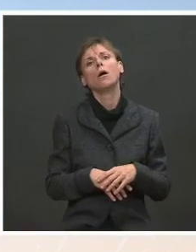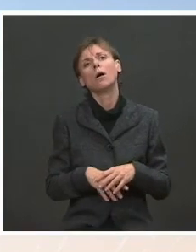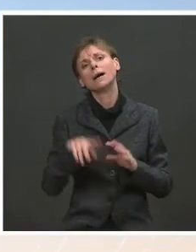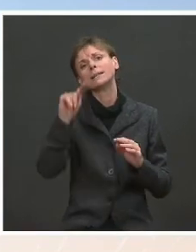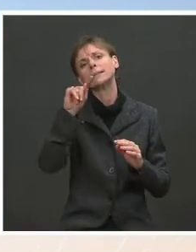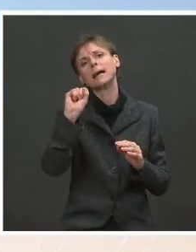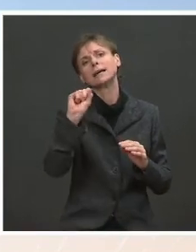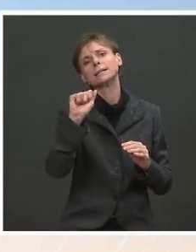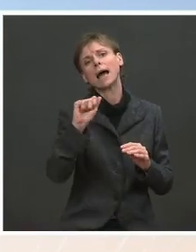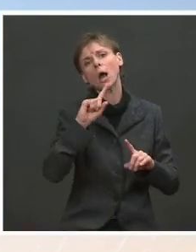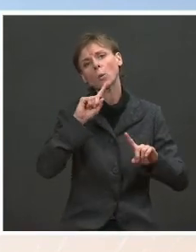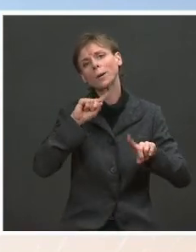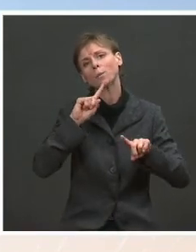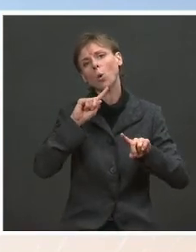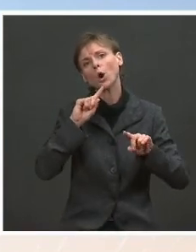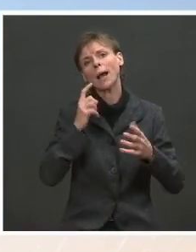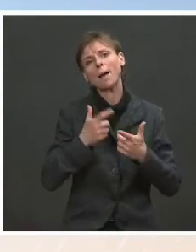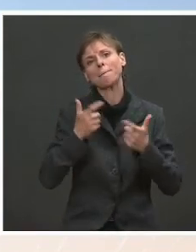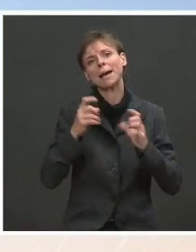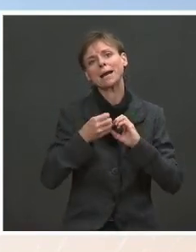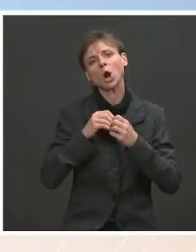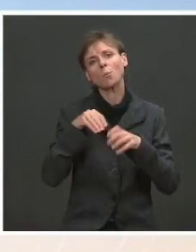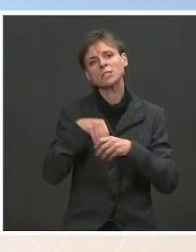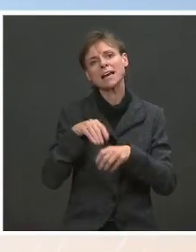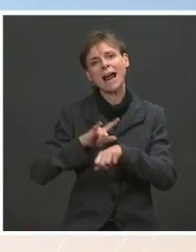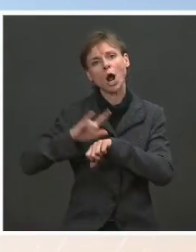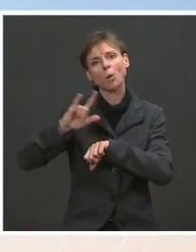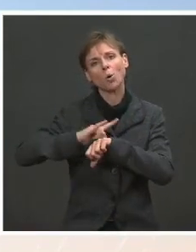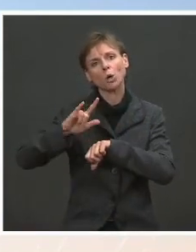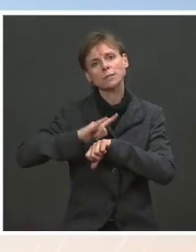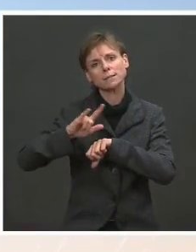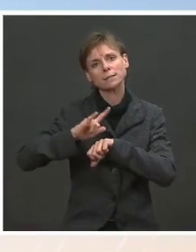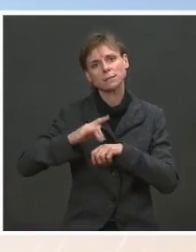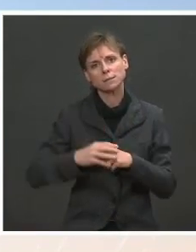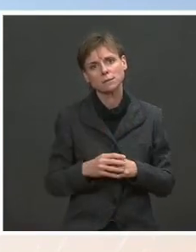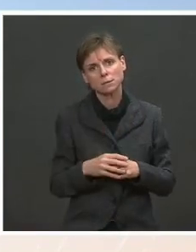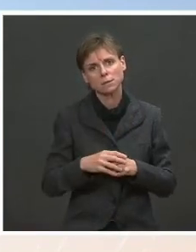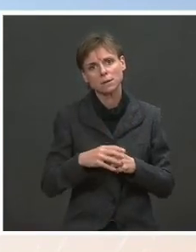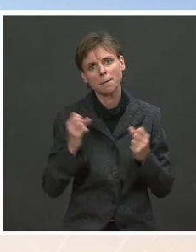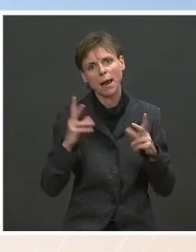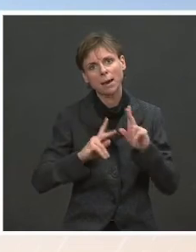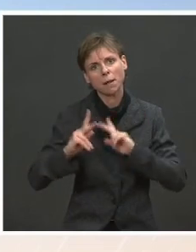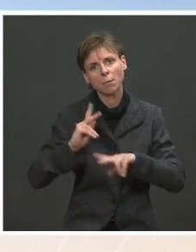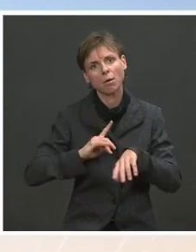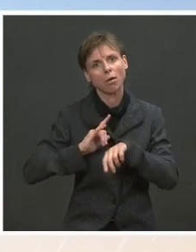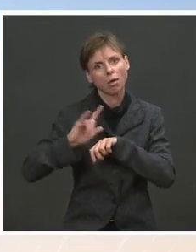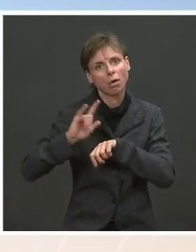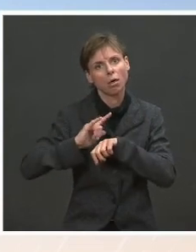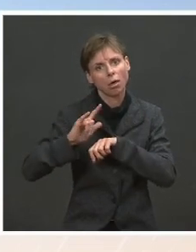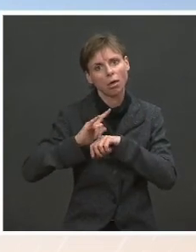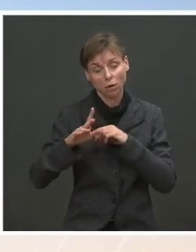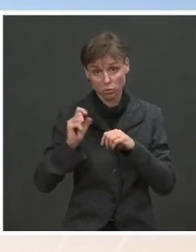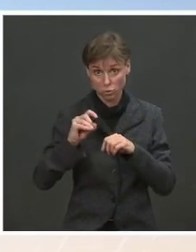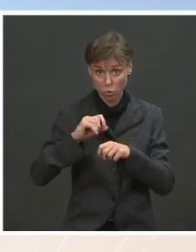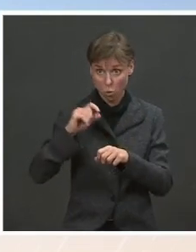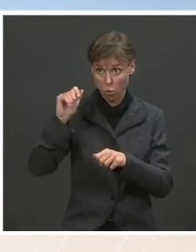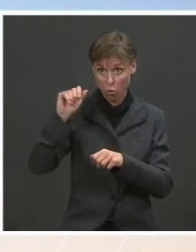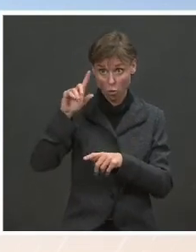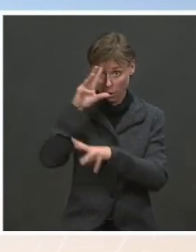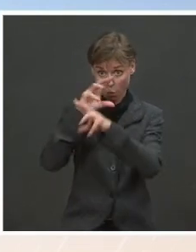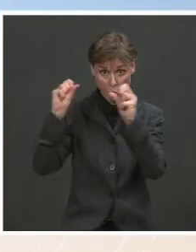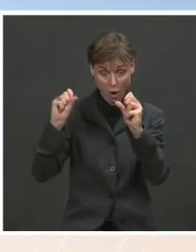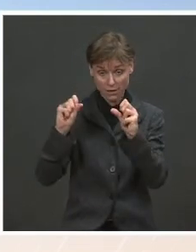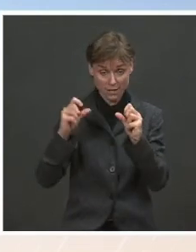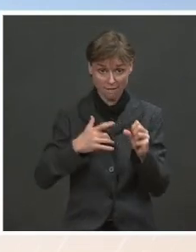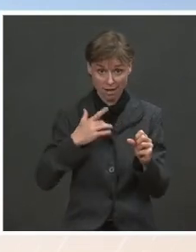reporting big numbers going through airports. Is the administration worried that the COVID-19 response team's message is just not getting through to